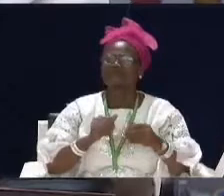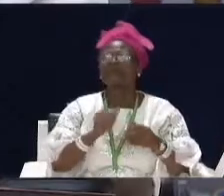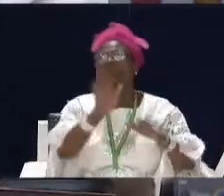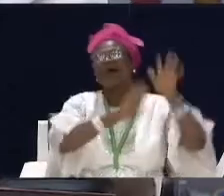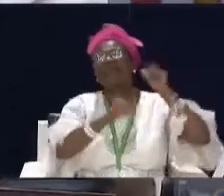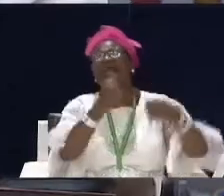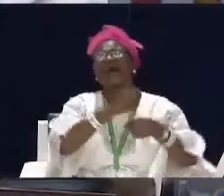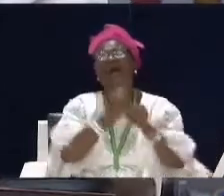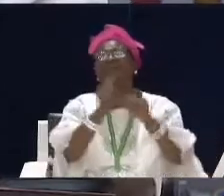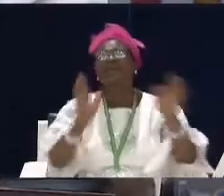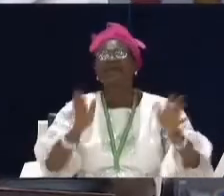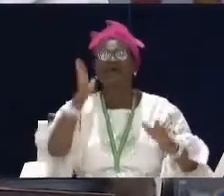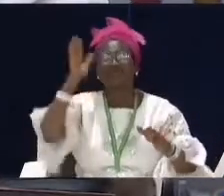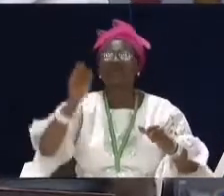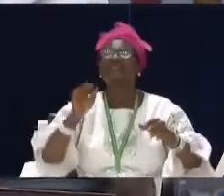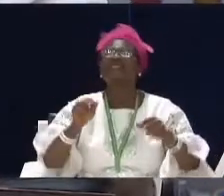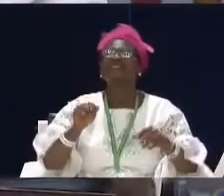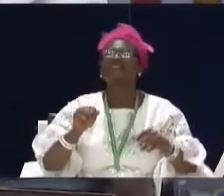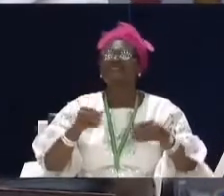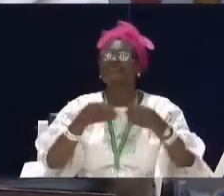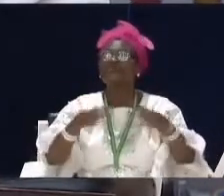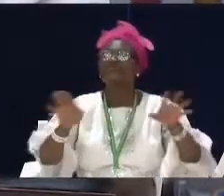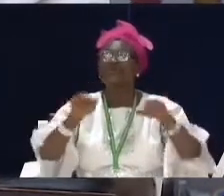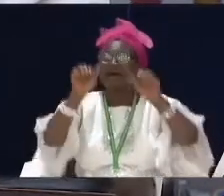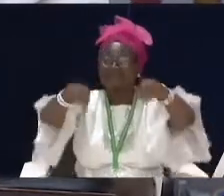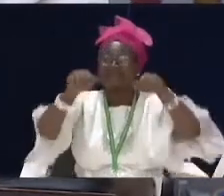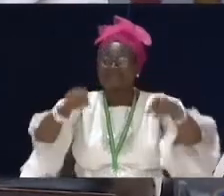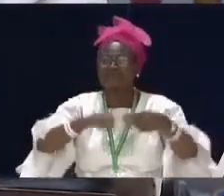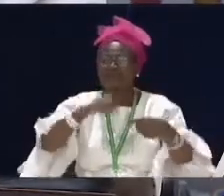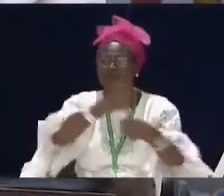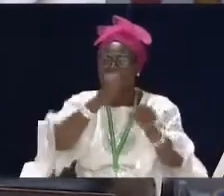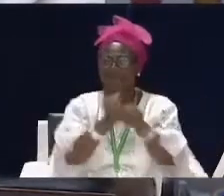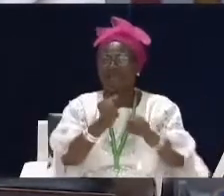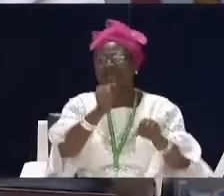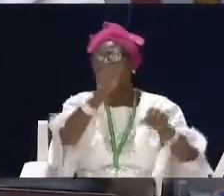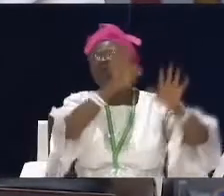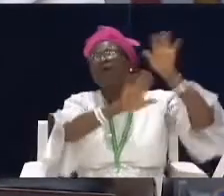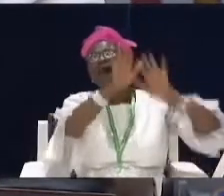They just won't have what it takes to make trouble anymore.